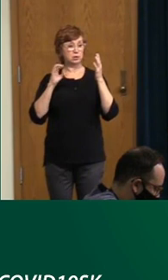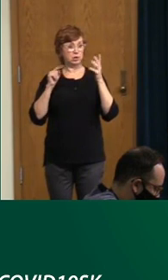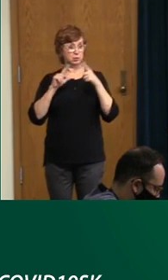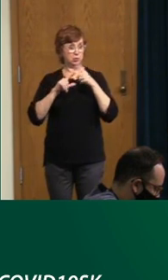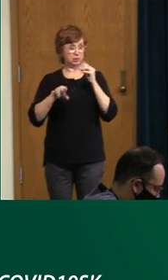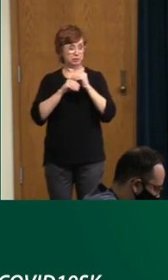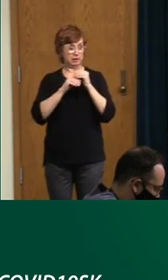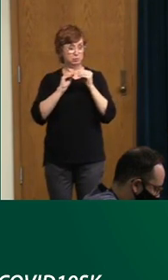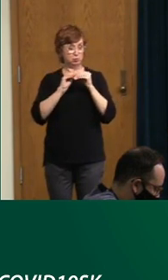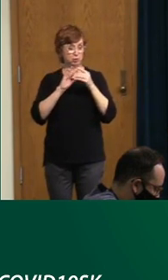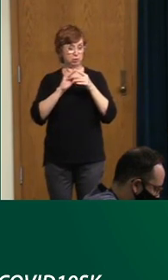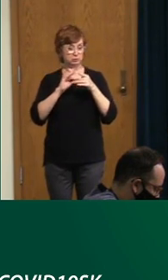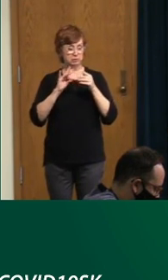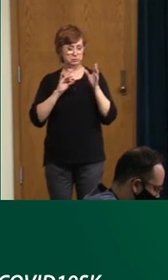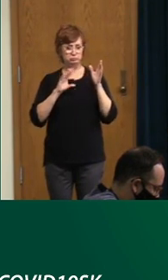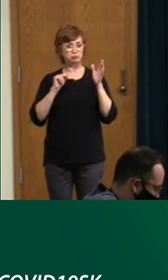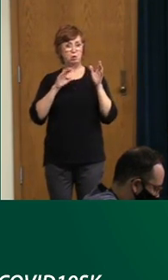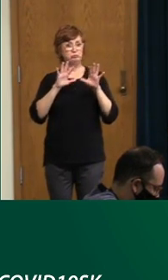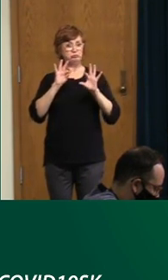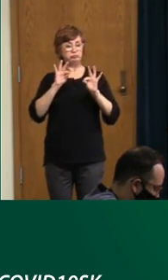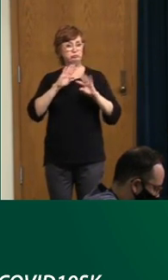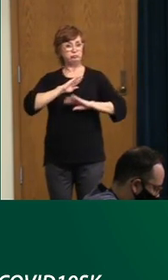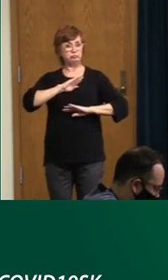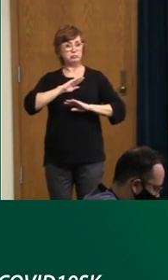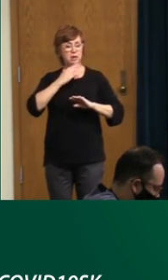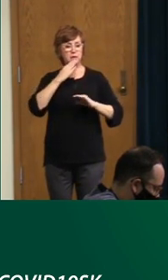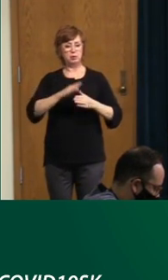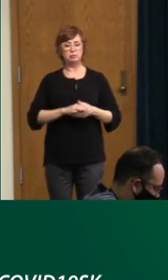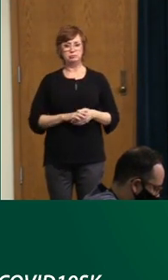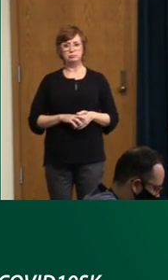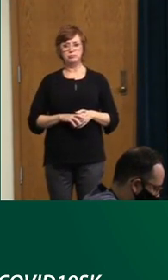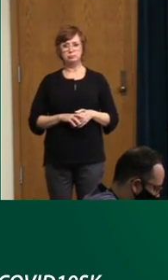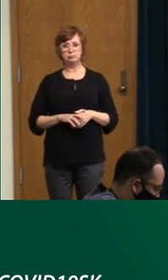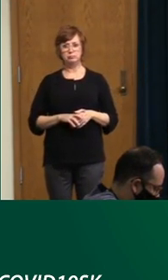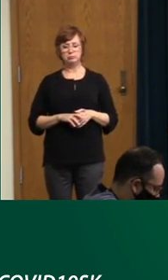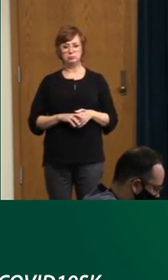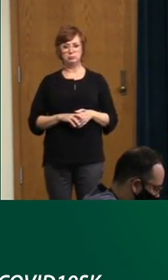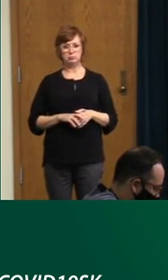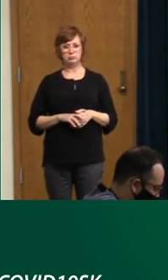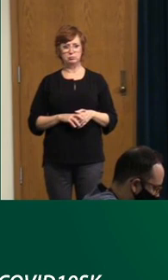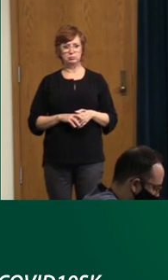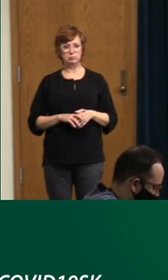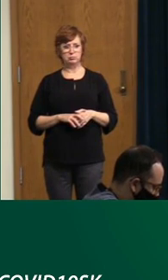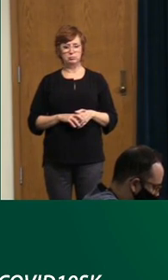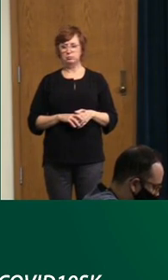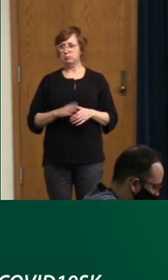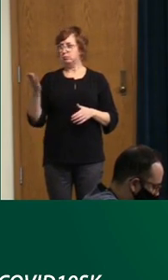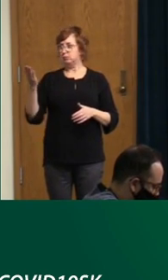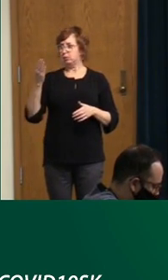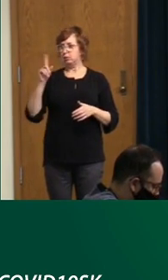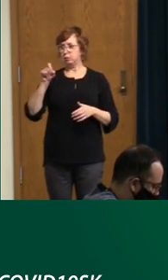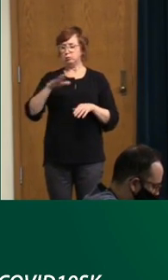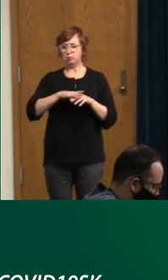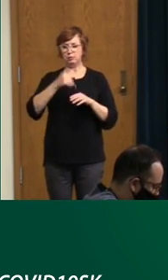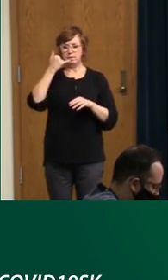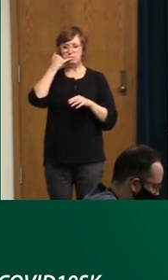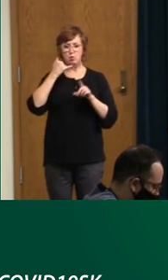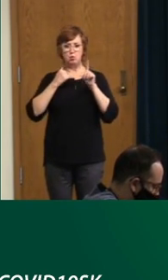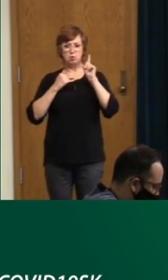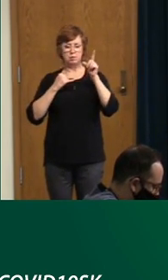anything? No, I don't. I think you answered exactly how I would have. We'll take a question on the phone